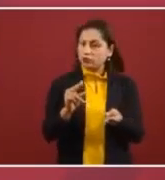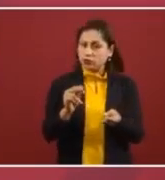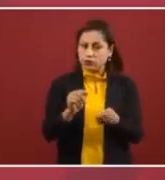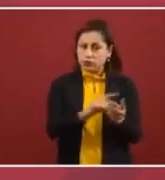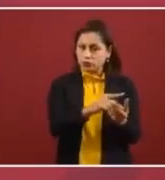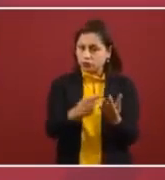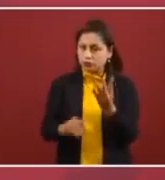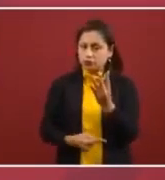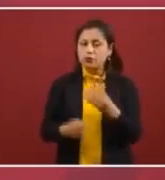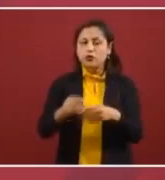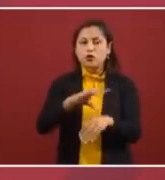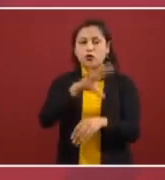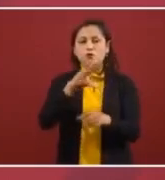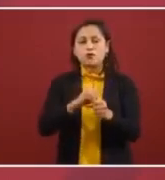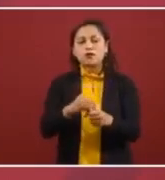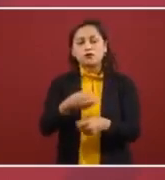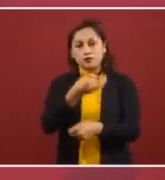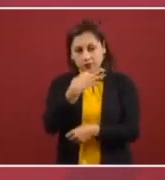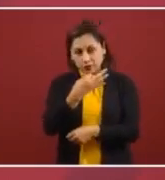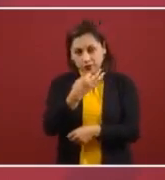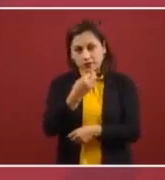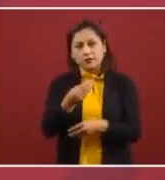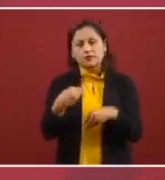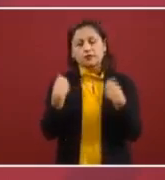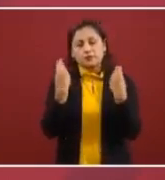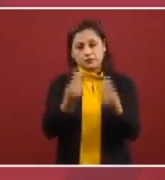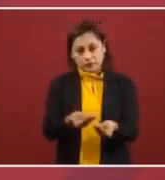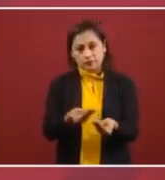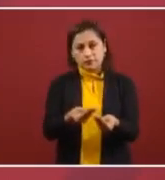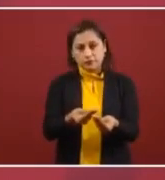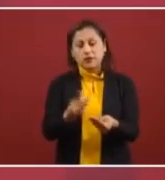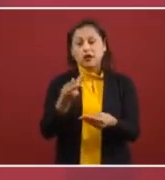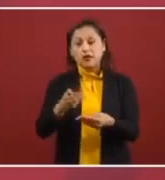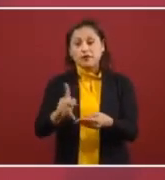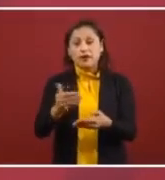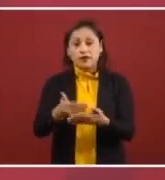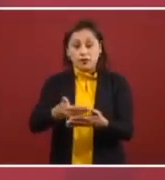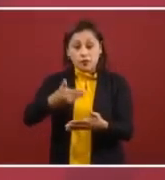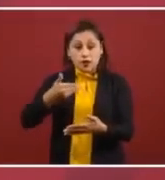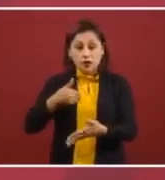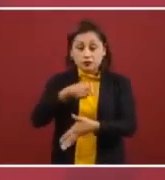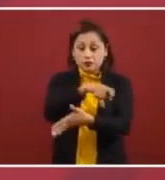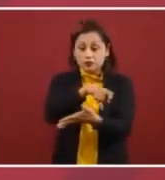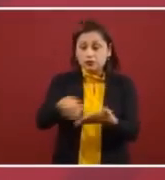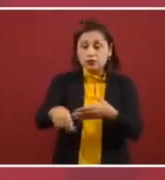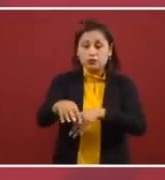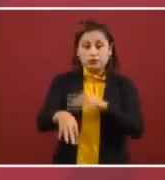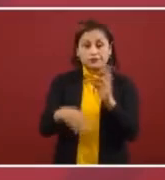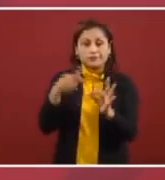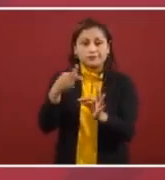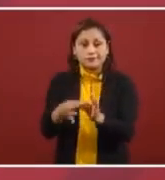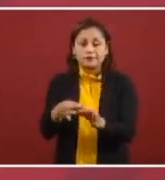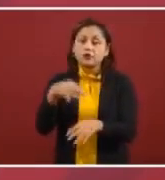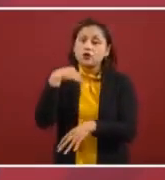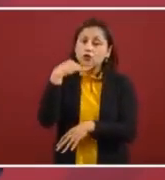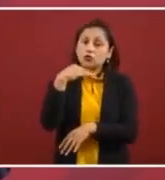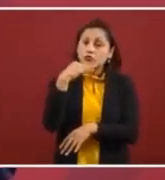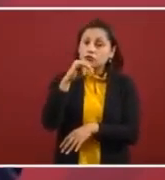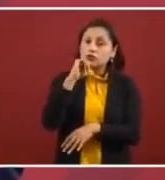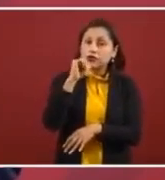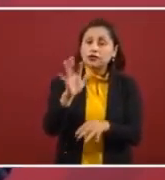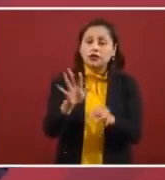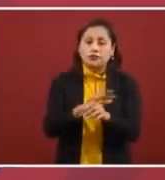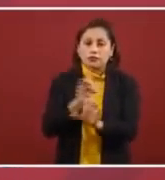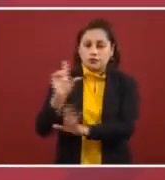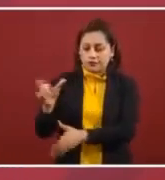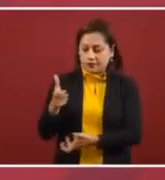basic square. That's why the consolidated purchases, that there not be any corruption so that the budget will